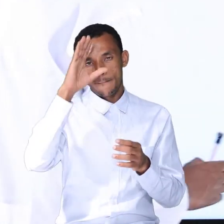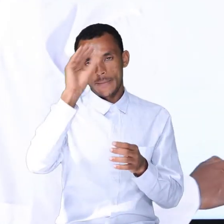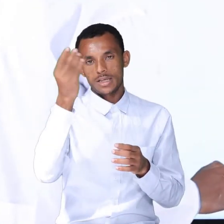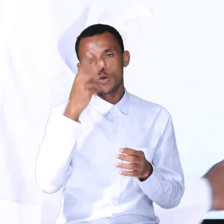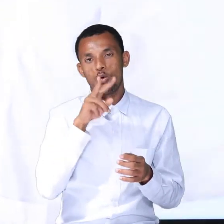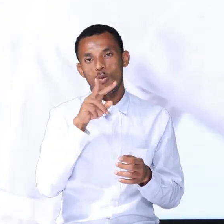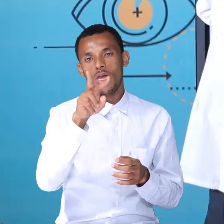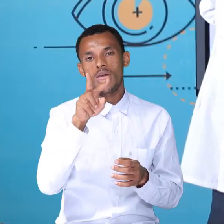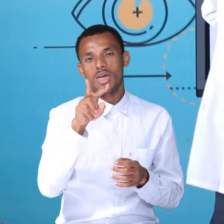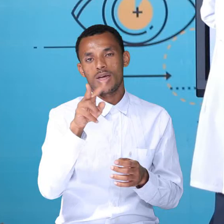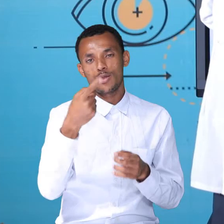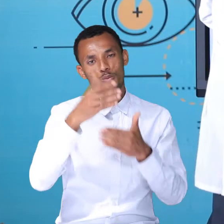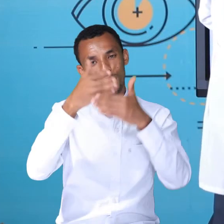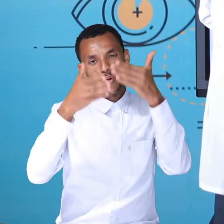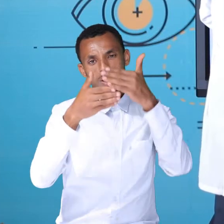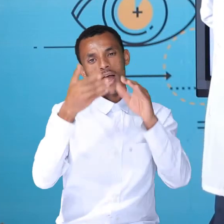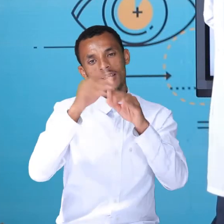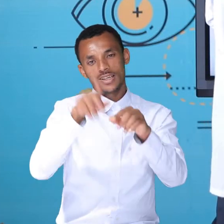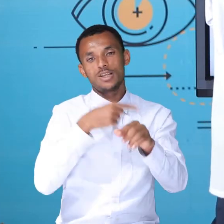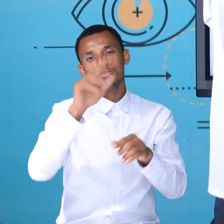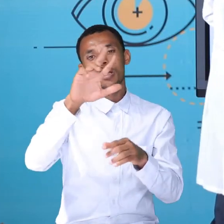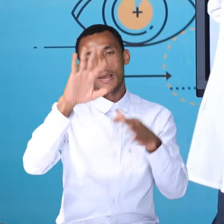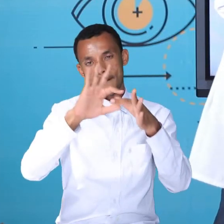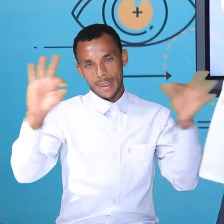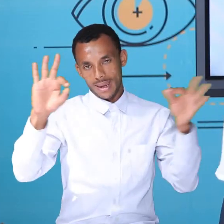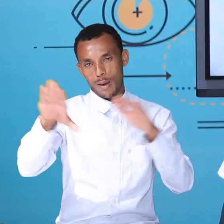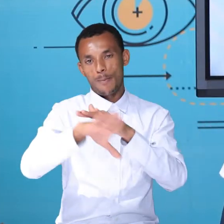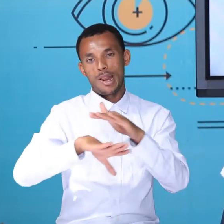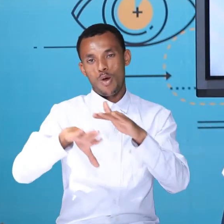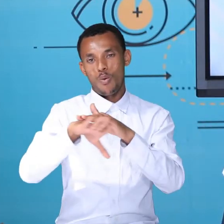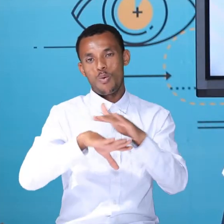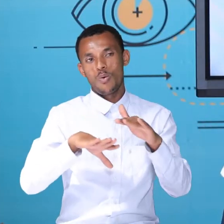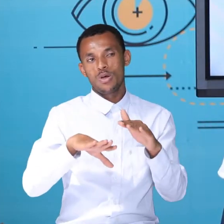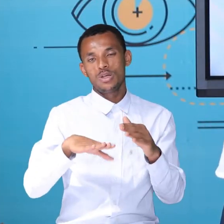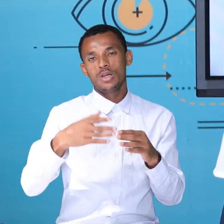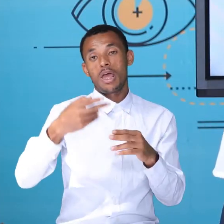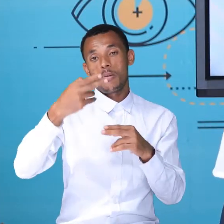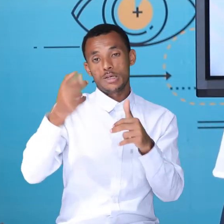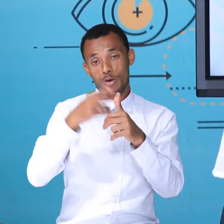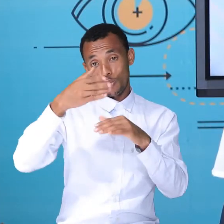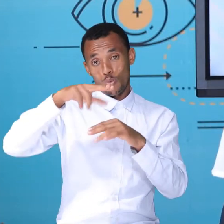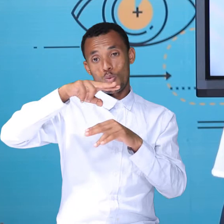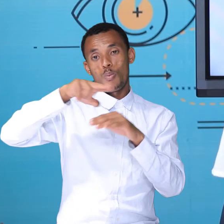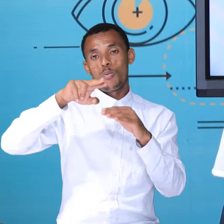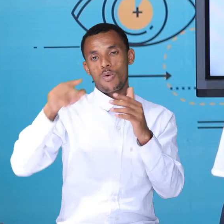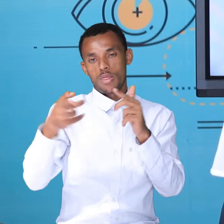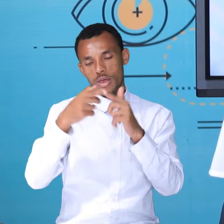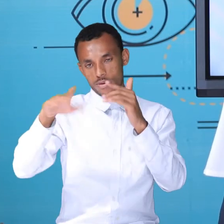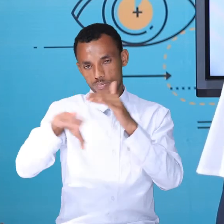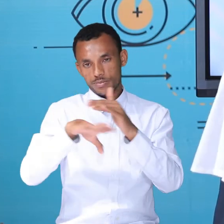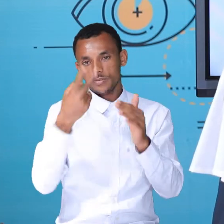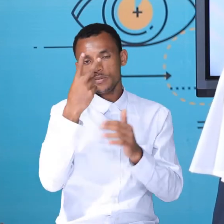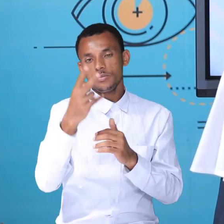looking to the building at a distance of 3 meters below, that means this is the top. He is coming downward. So he is looking somewhere